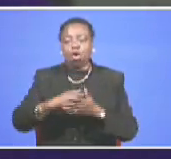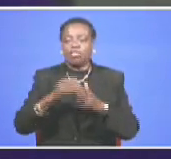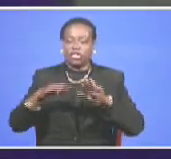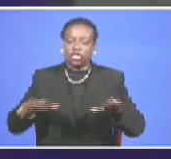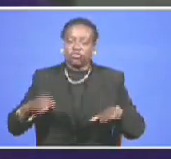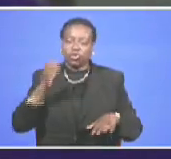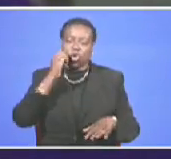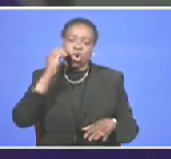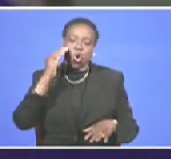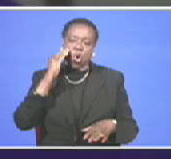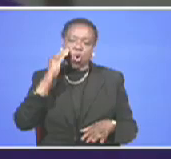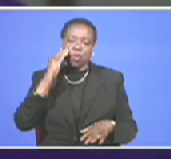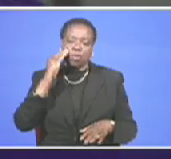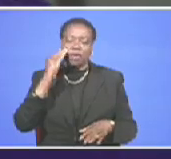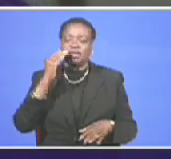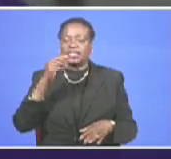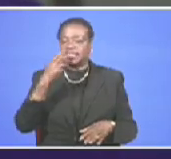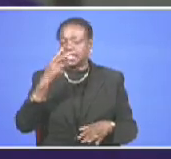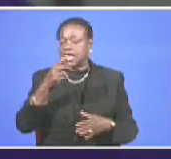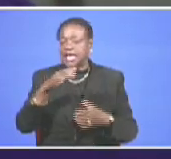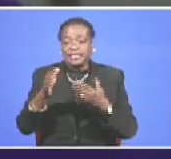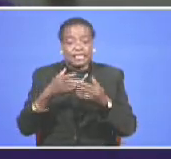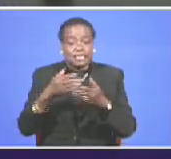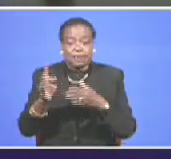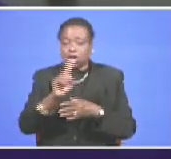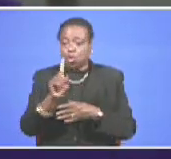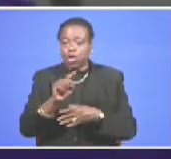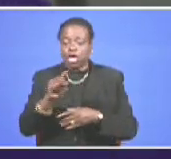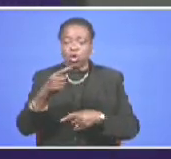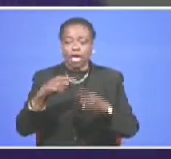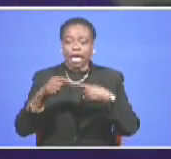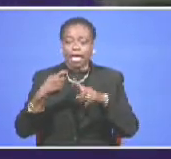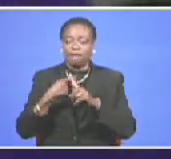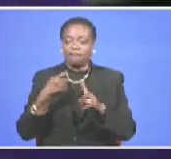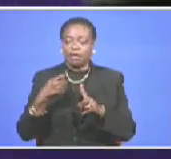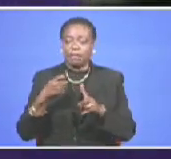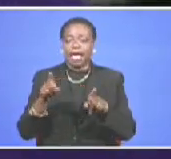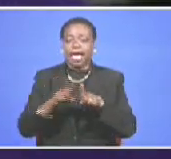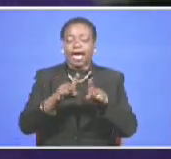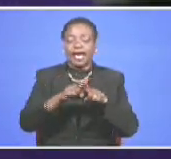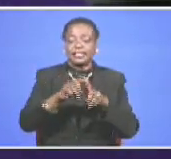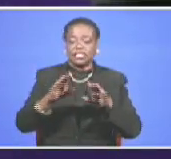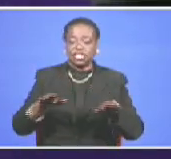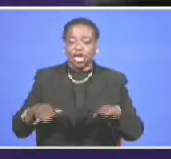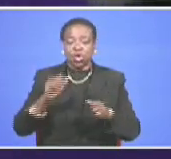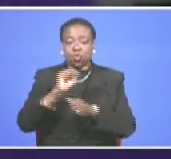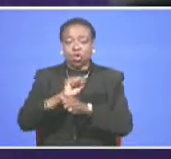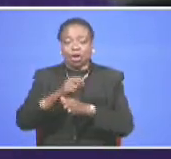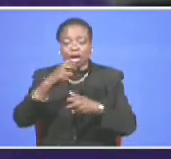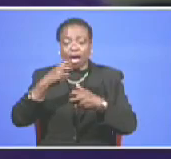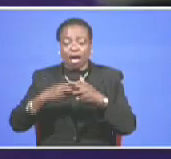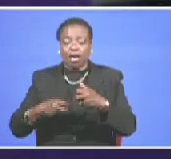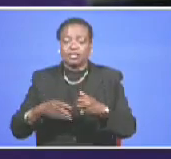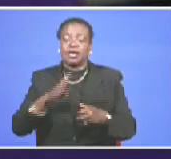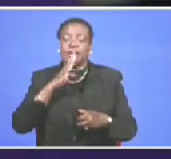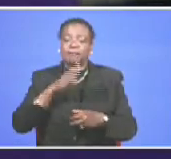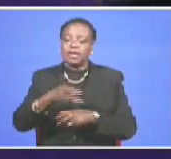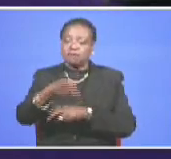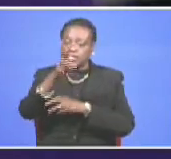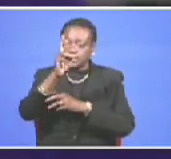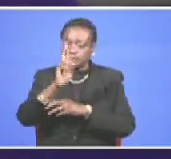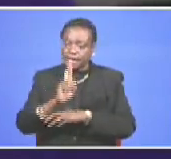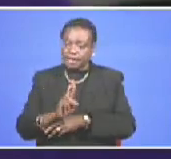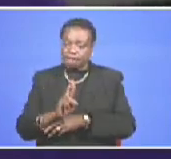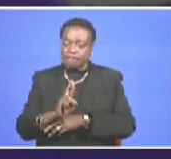that, no matter what where you came from, what you went through as a kid, if you work hard, you be respectful, take care of your business, you